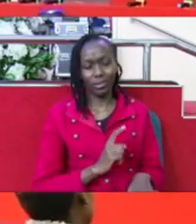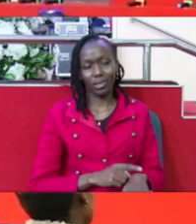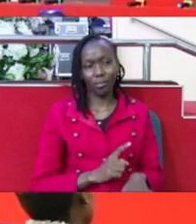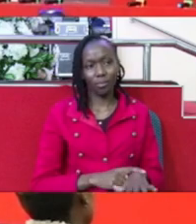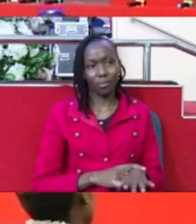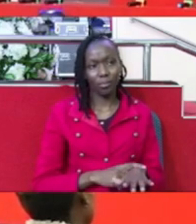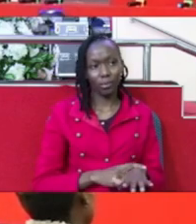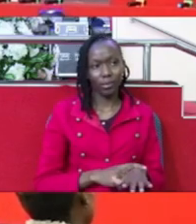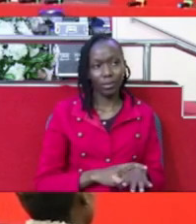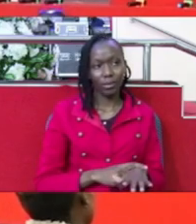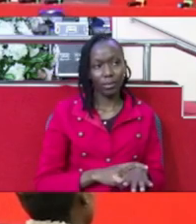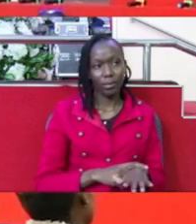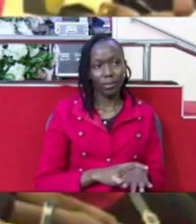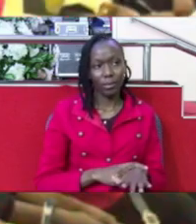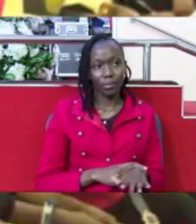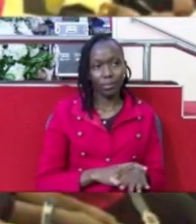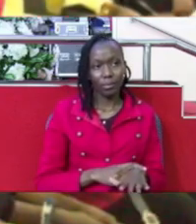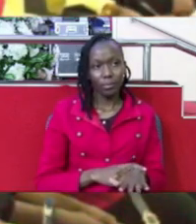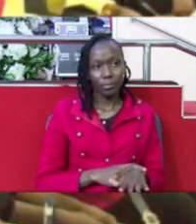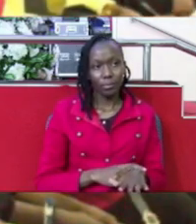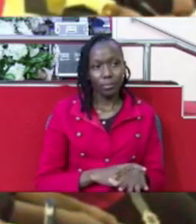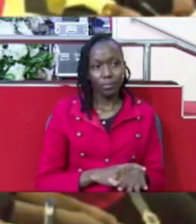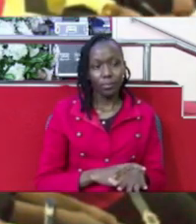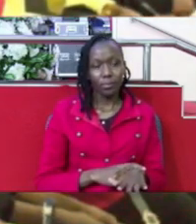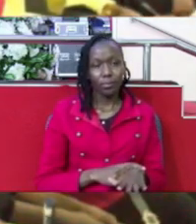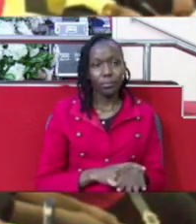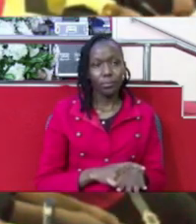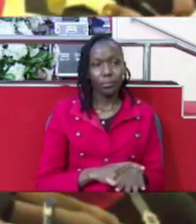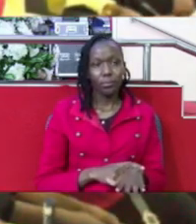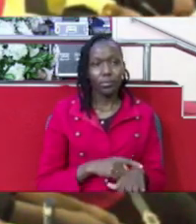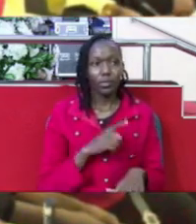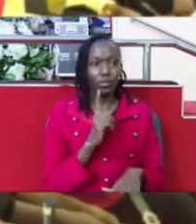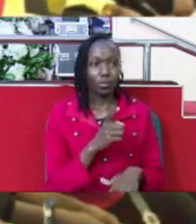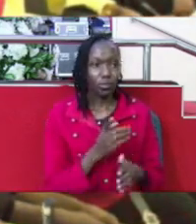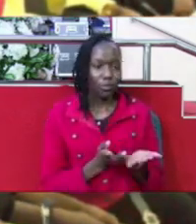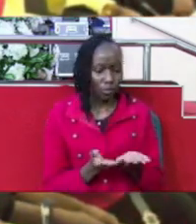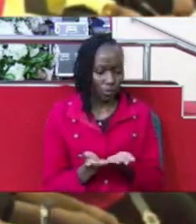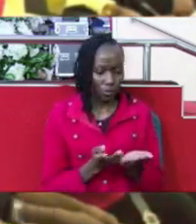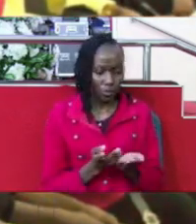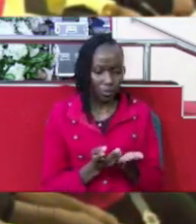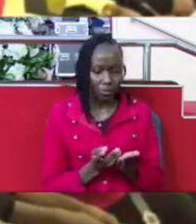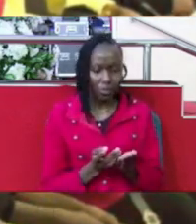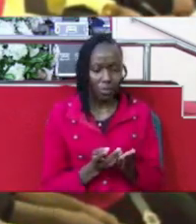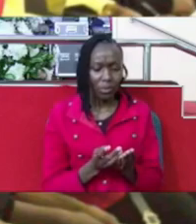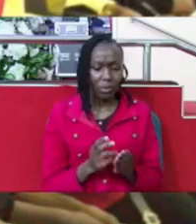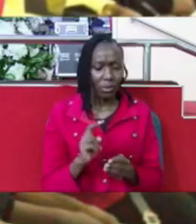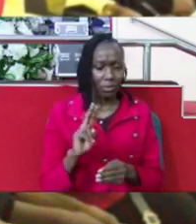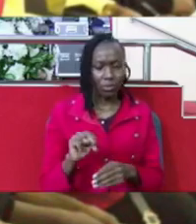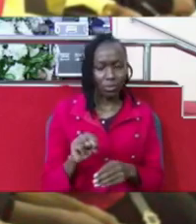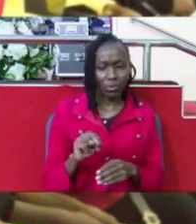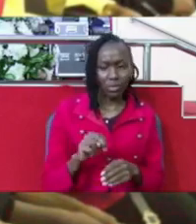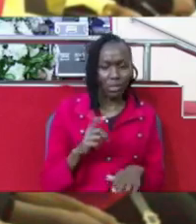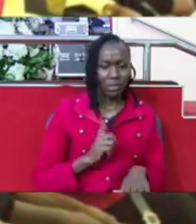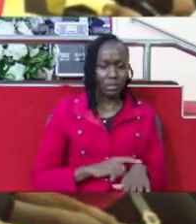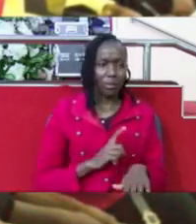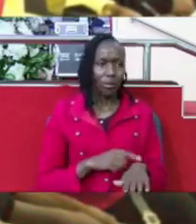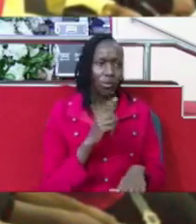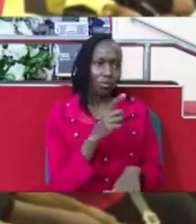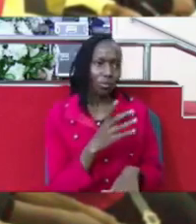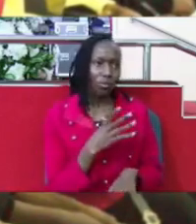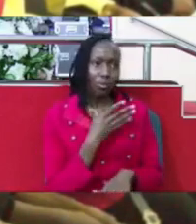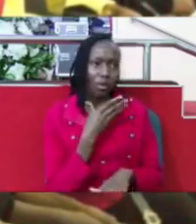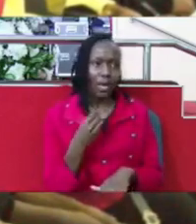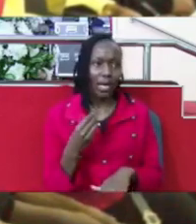kama kuweza kupoteza muda katika Ukristo. You don't serve when it's only convenient. Hautumiki tu wakati